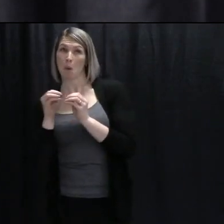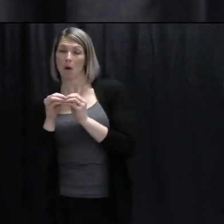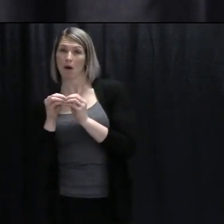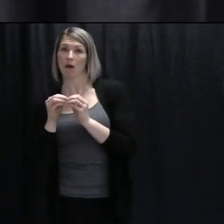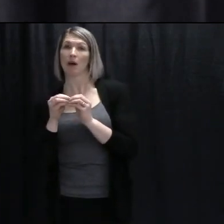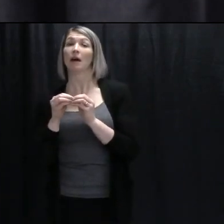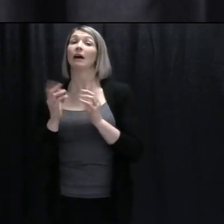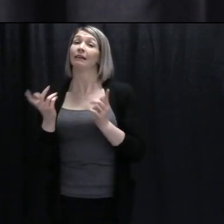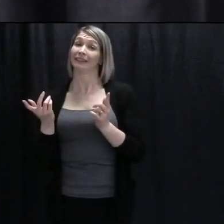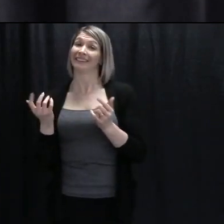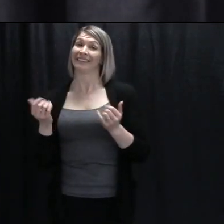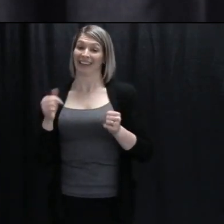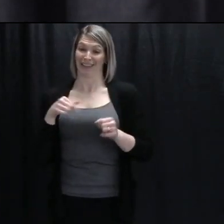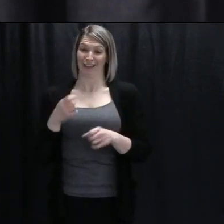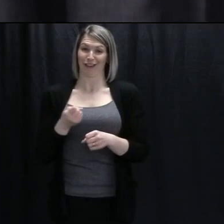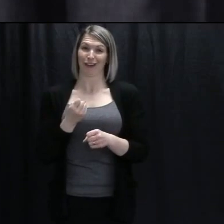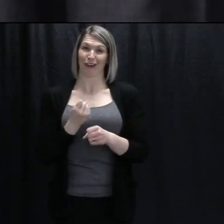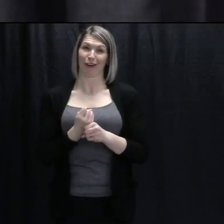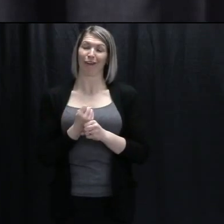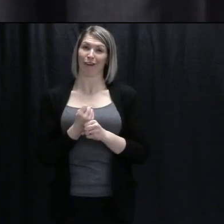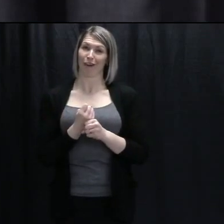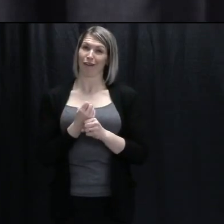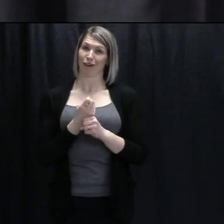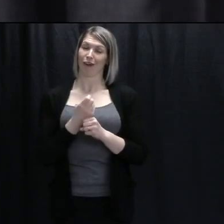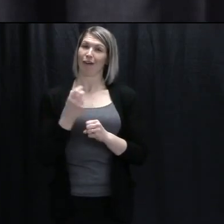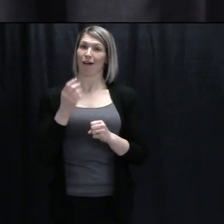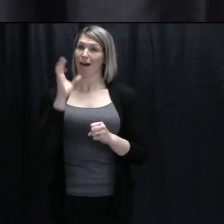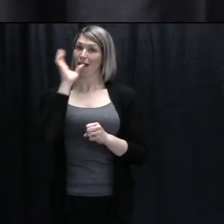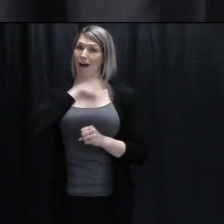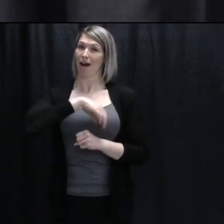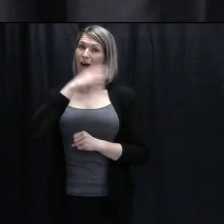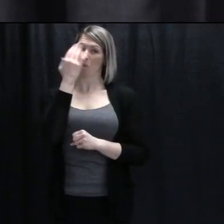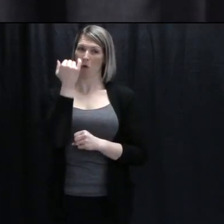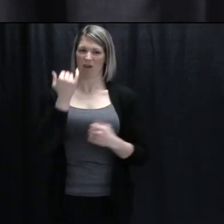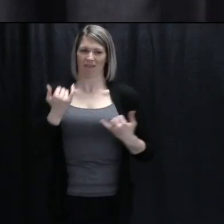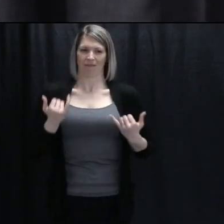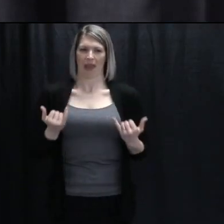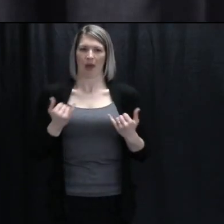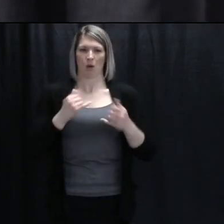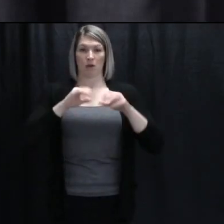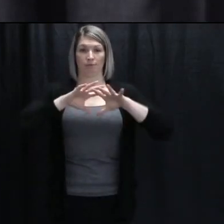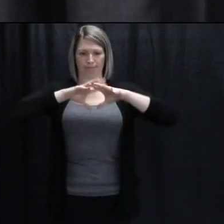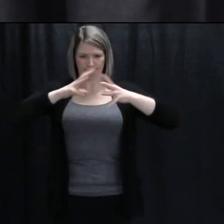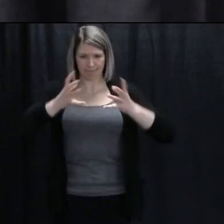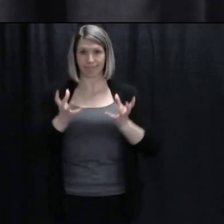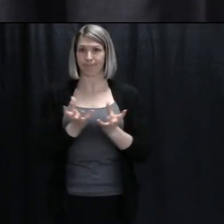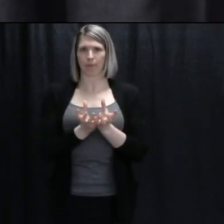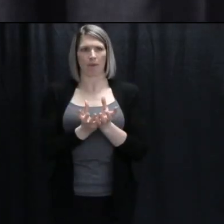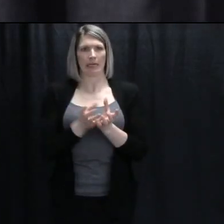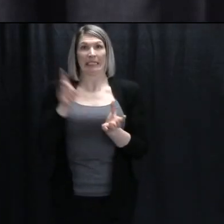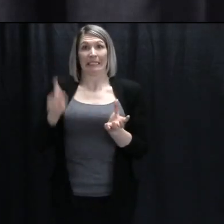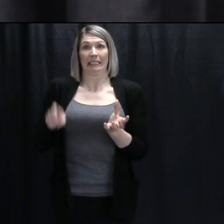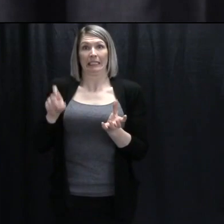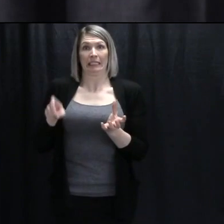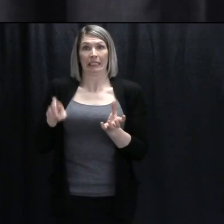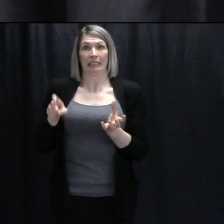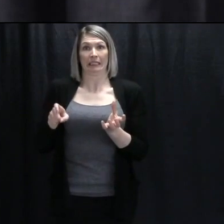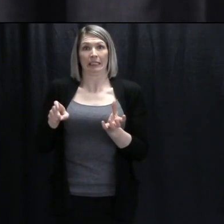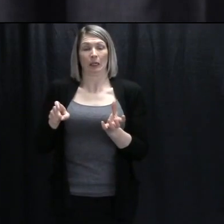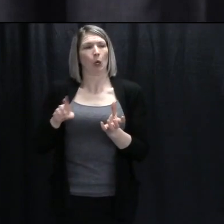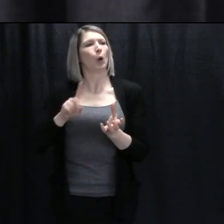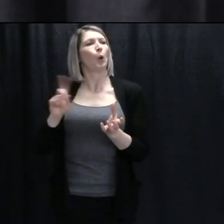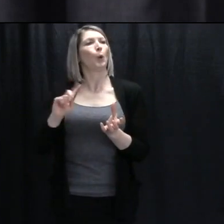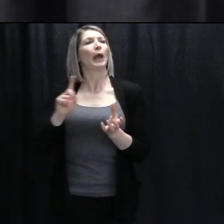is that the principal location in a global economy for the manufacturer of PPE has